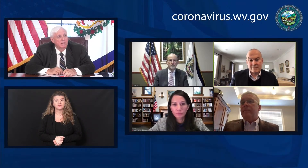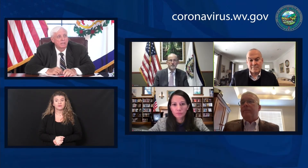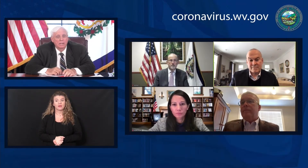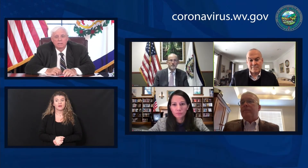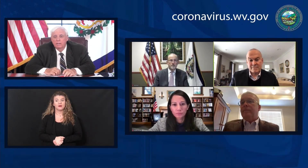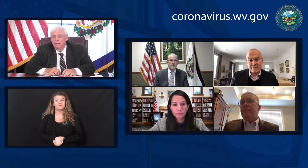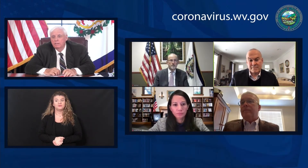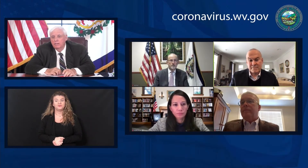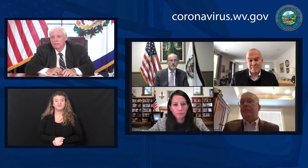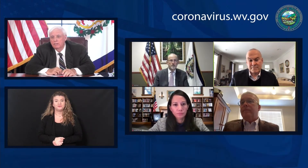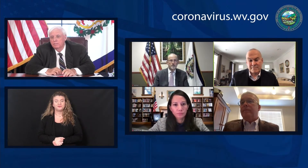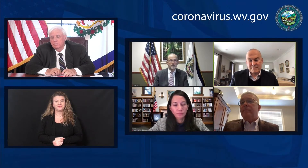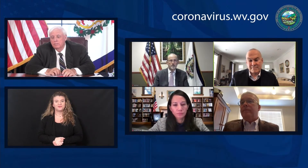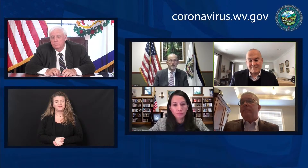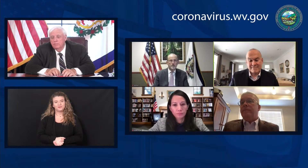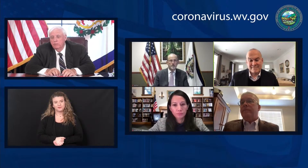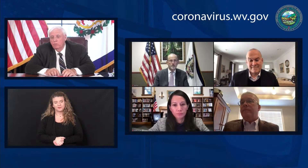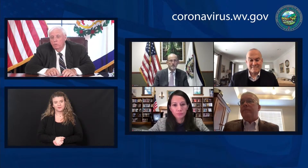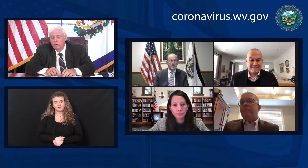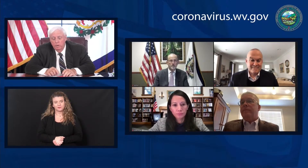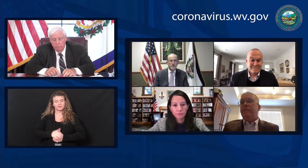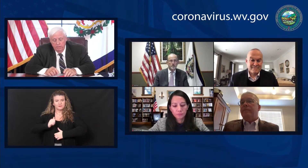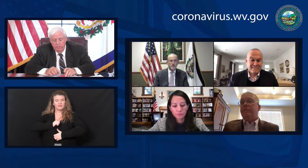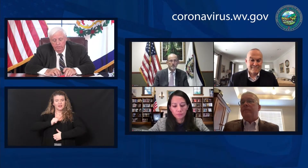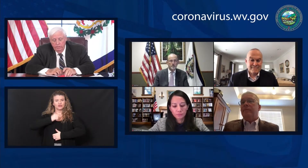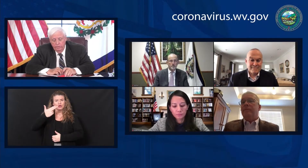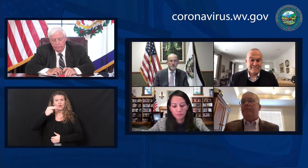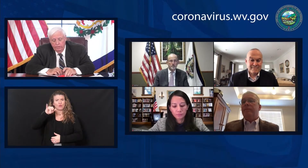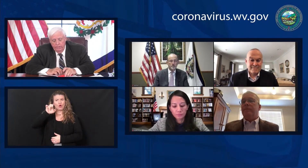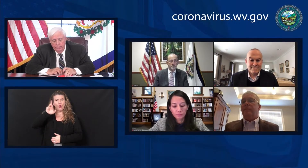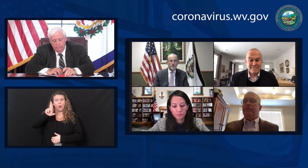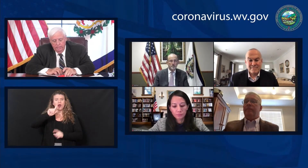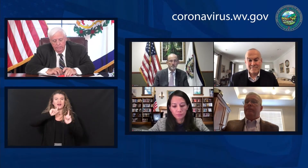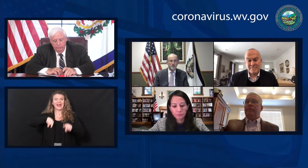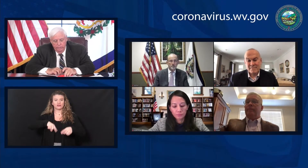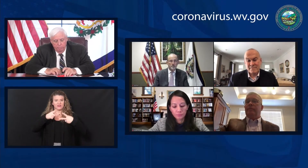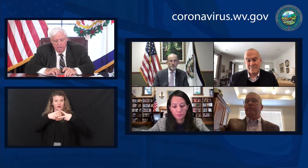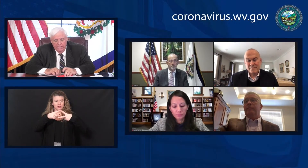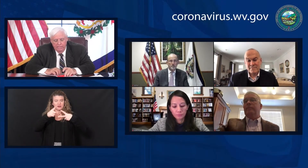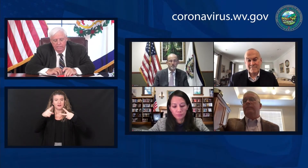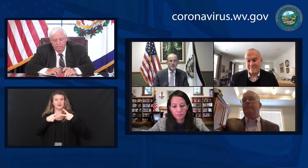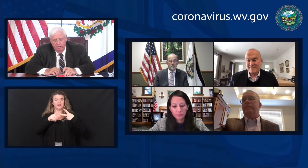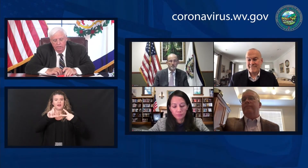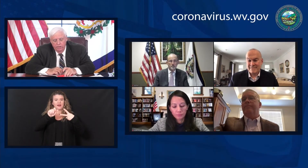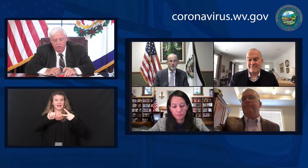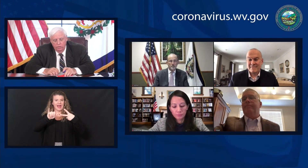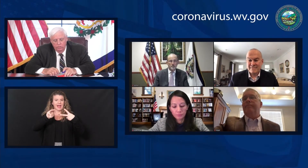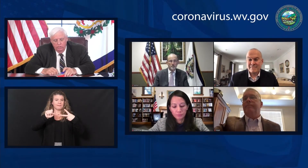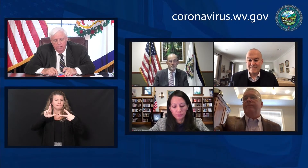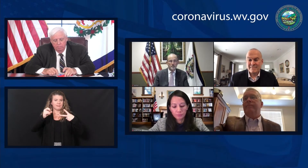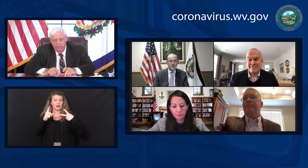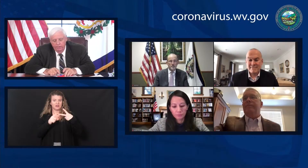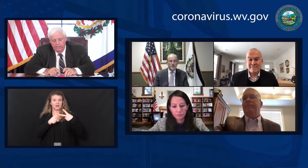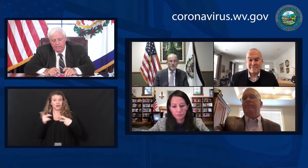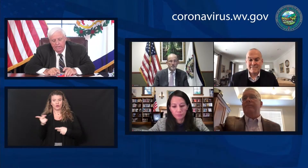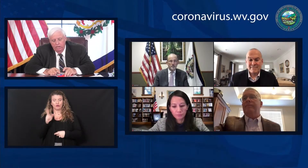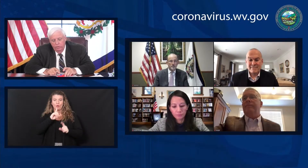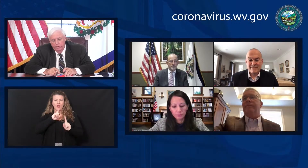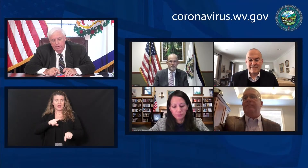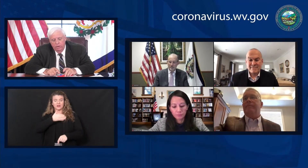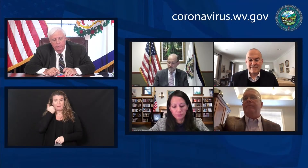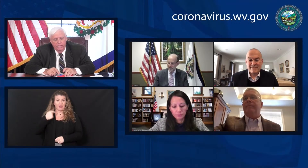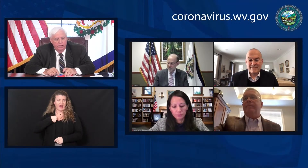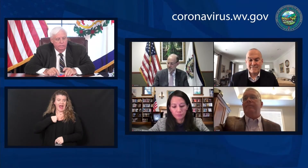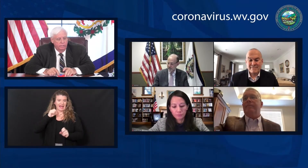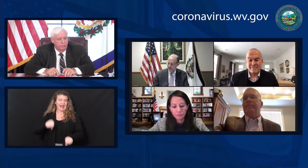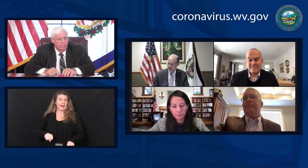Well, I think General Hoyer, maybe you can do the front end, and Clay, you can do the back end. You know, y'all are going to do it a lot better than I. The only